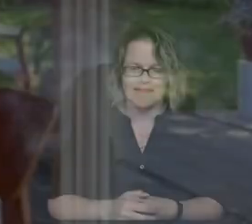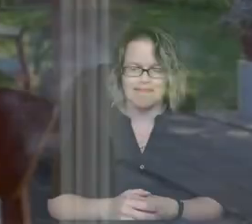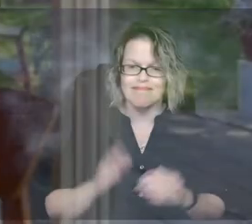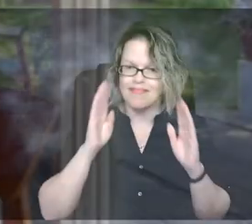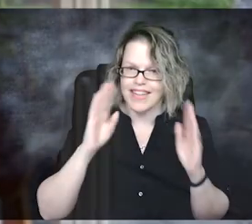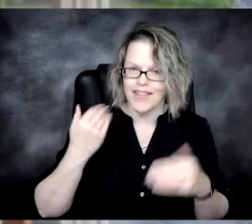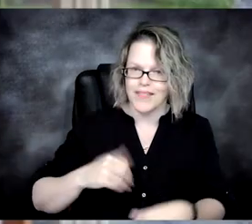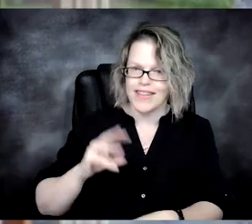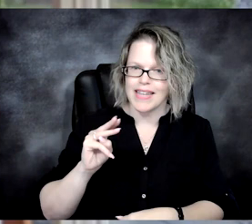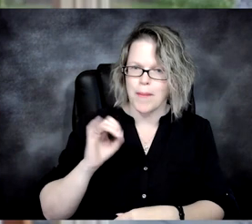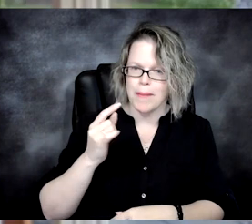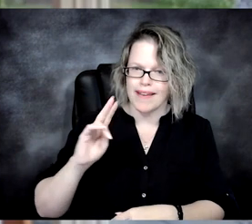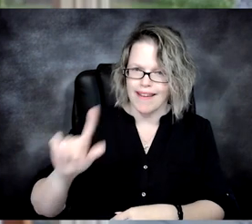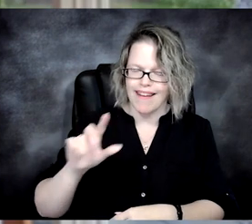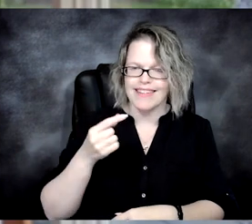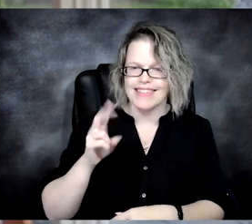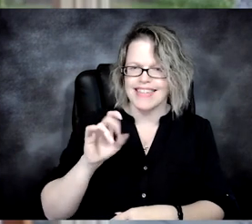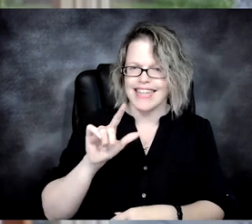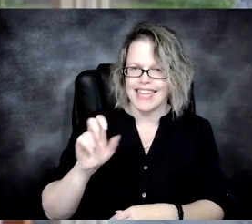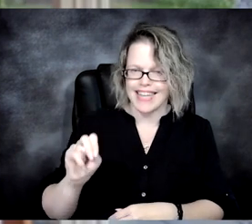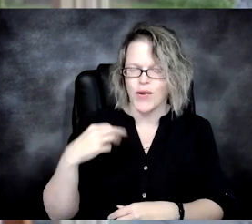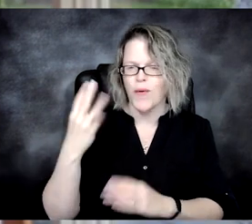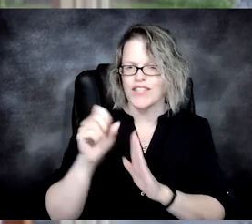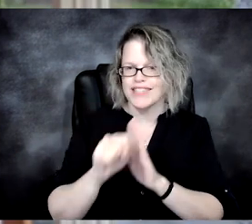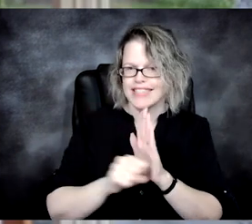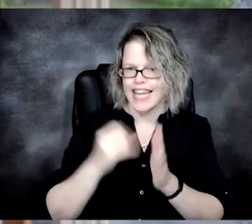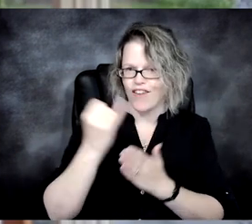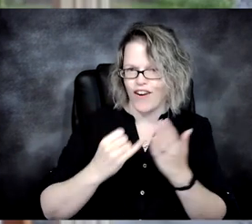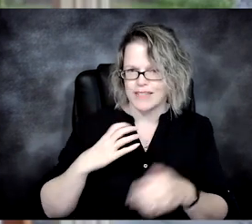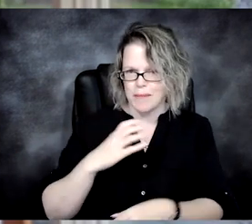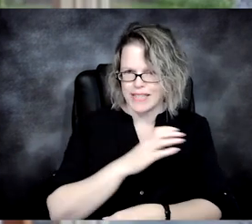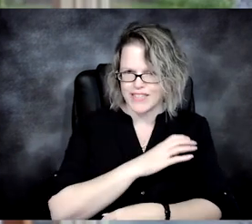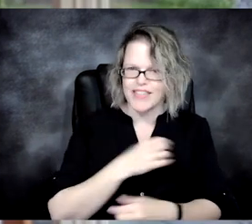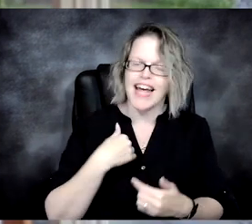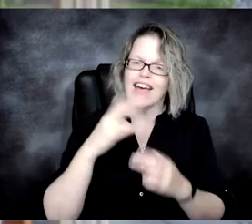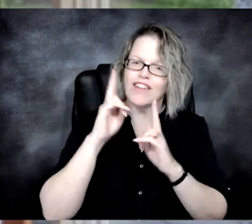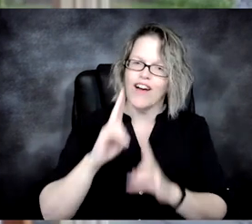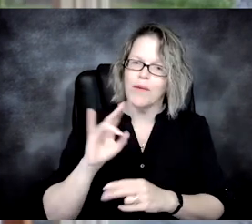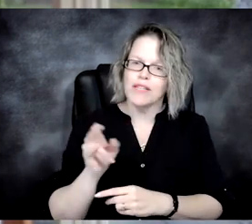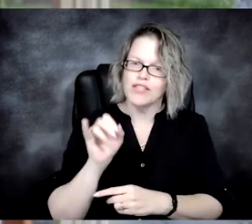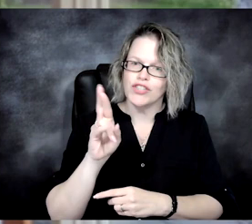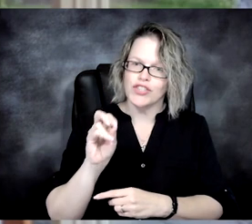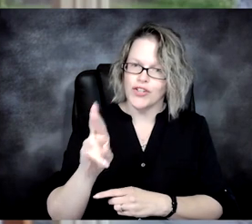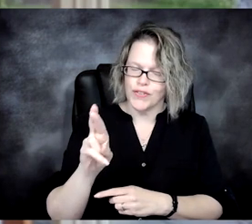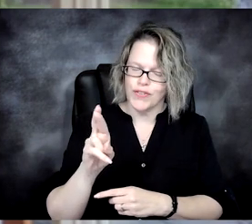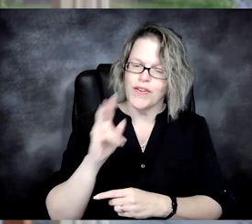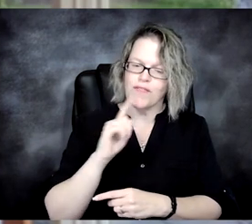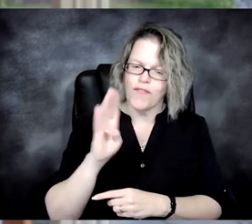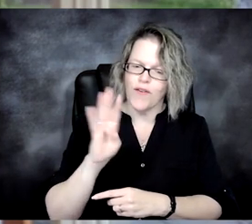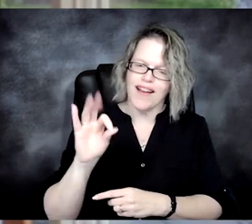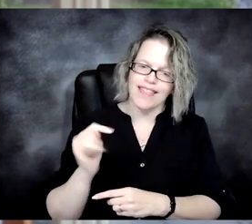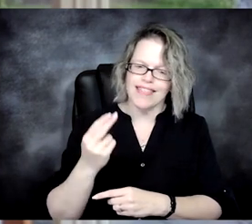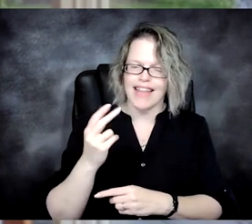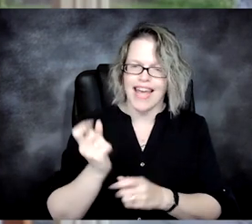Hello, my name is Miguel Guillen. I work for the Washington State Arts Commission. I had the honor of being a juror for the 49th annual Students High